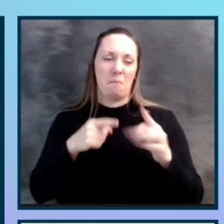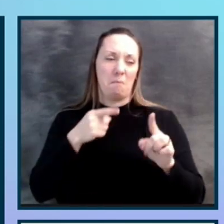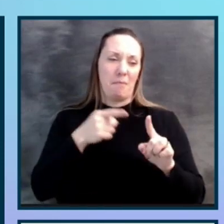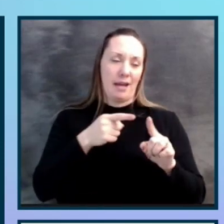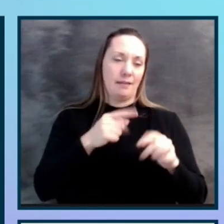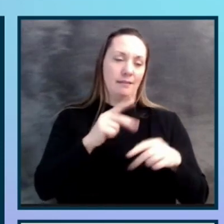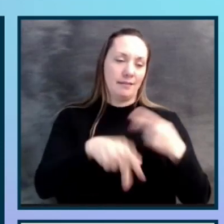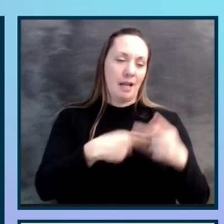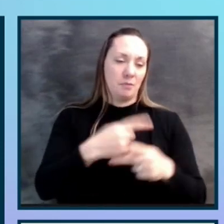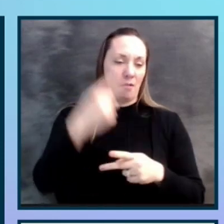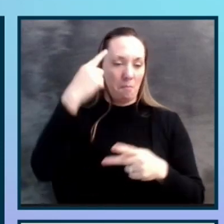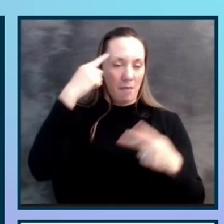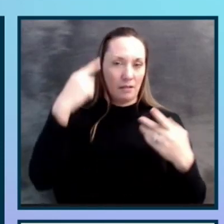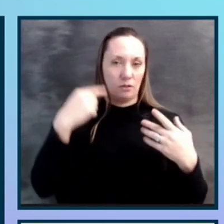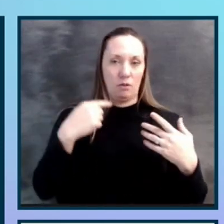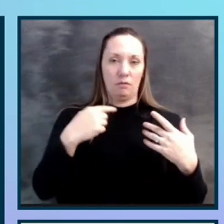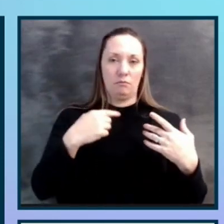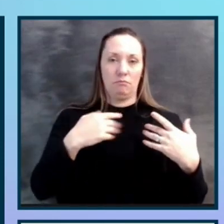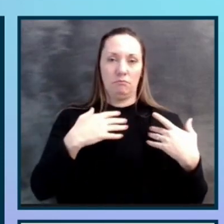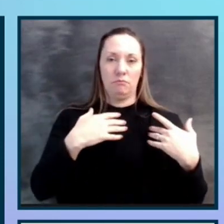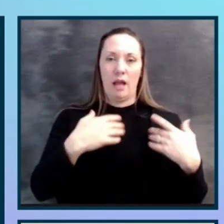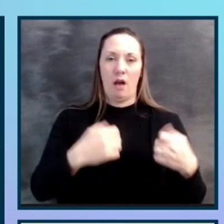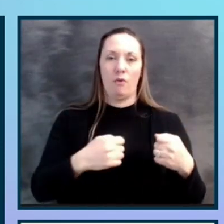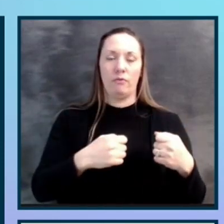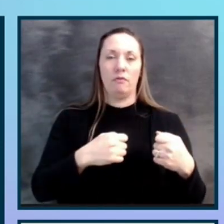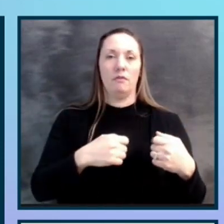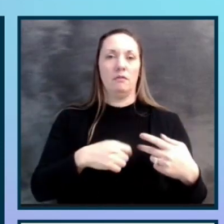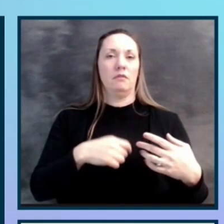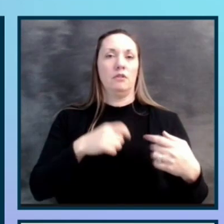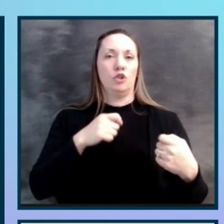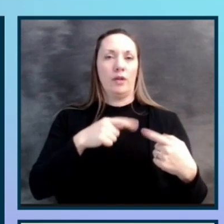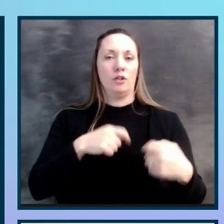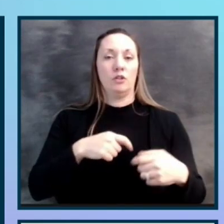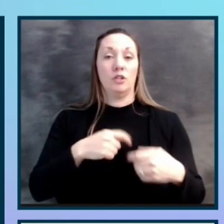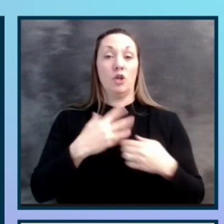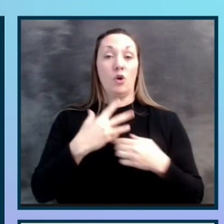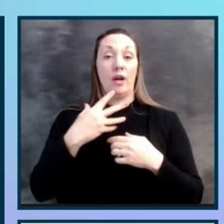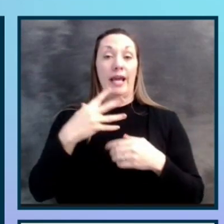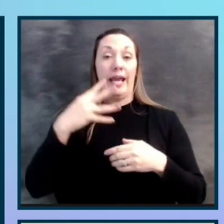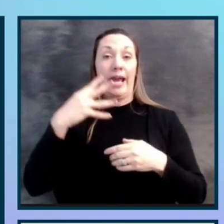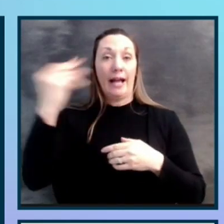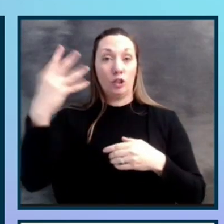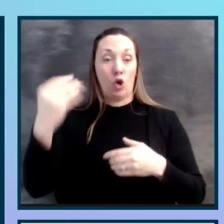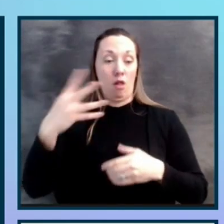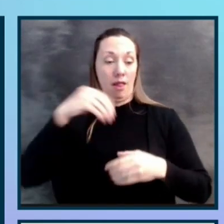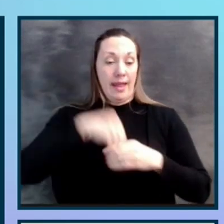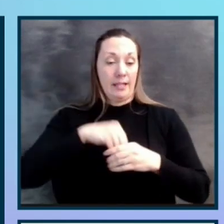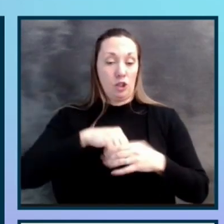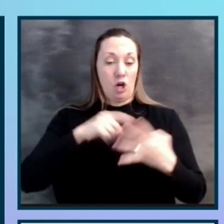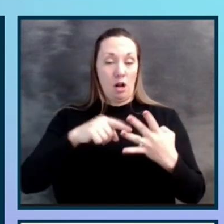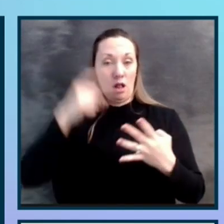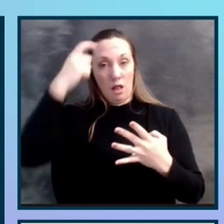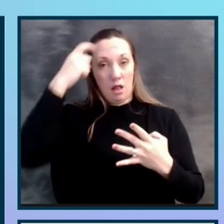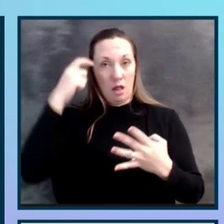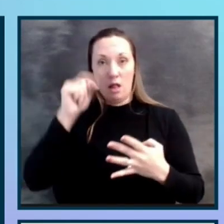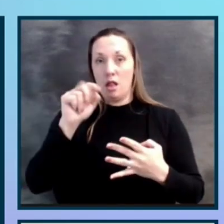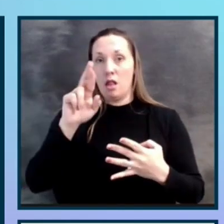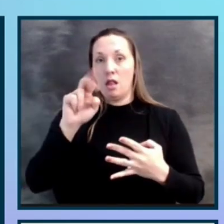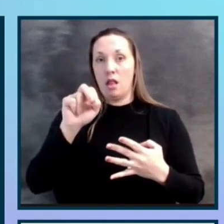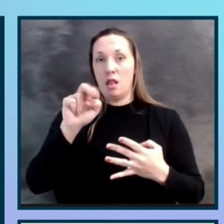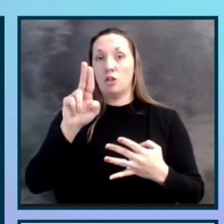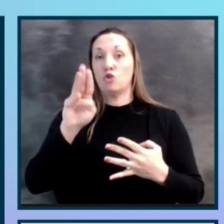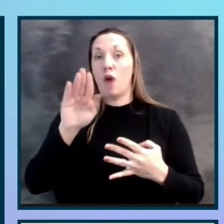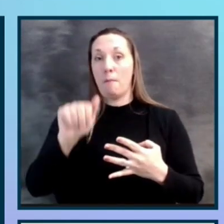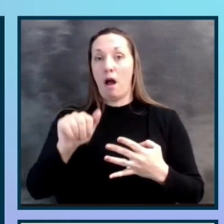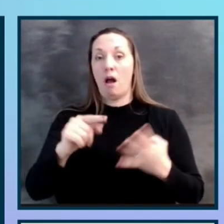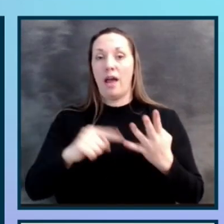triggers. There's external, internal, trauma, and symptom. External